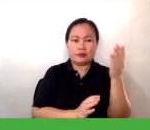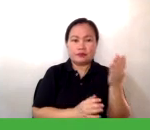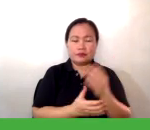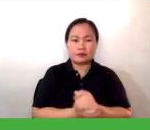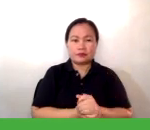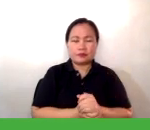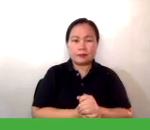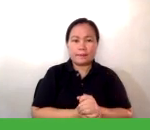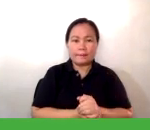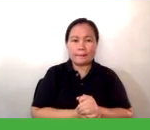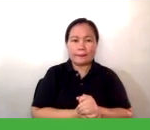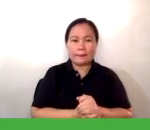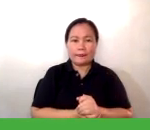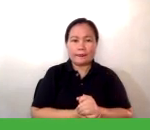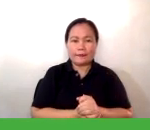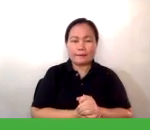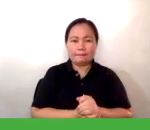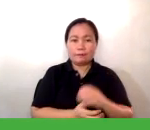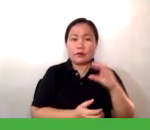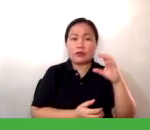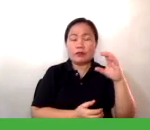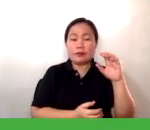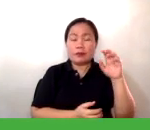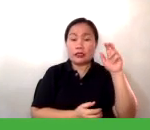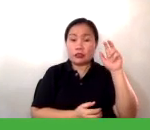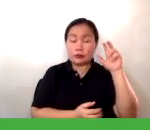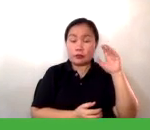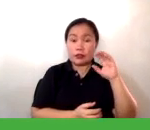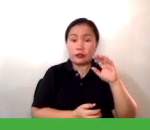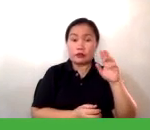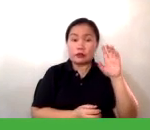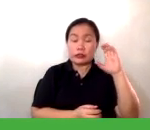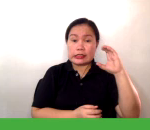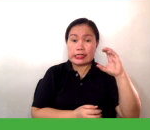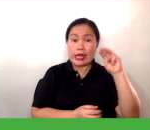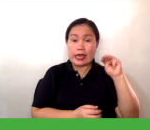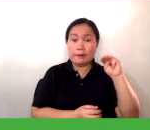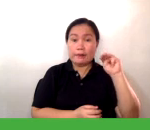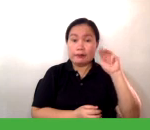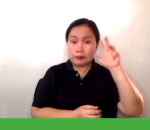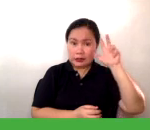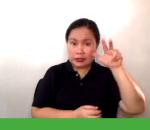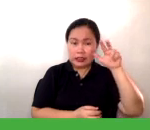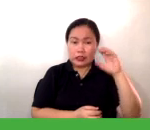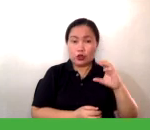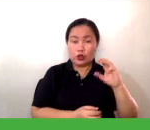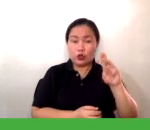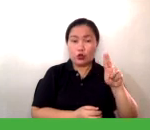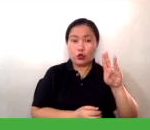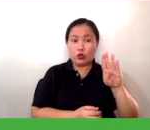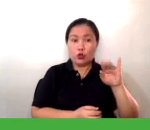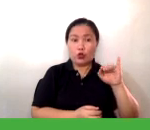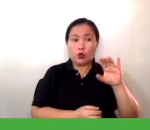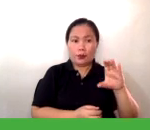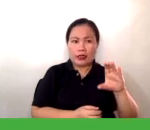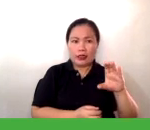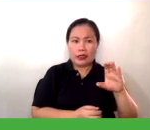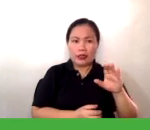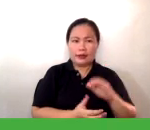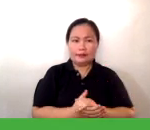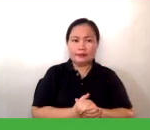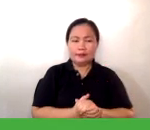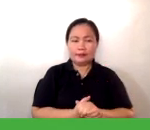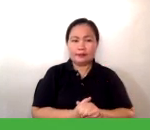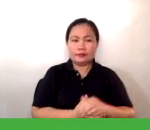into centimeters since yun po ang hinahanap natin. Dapat mag-cubic centimeters siya. So,